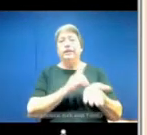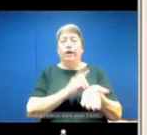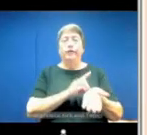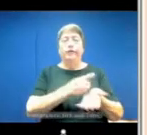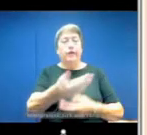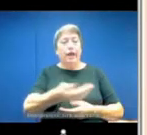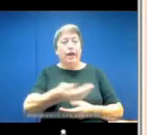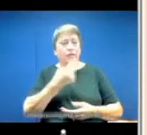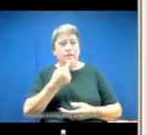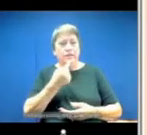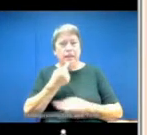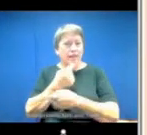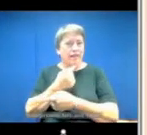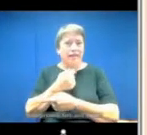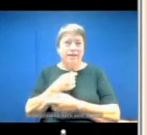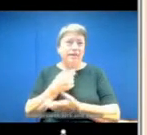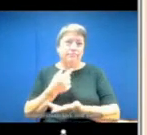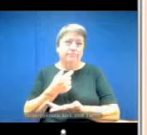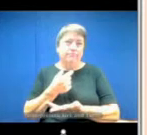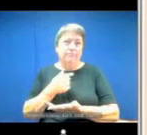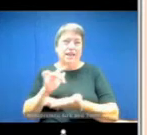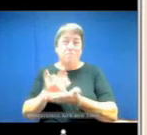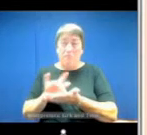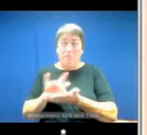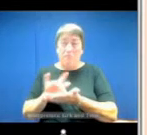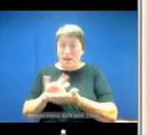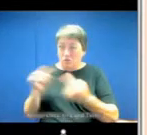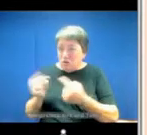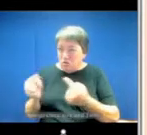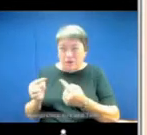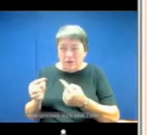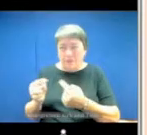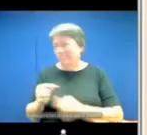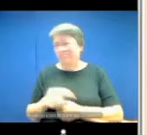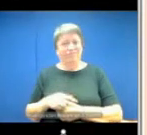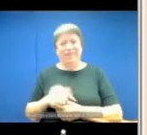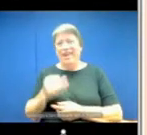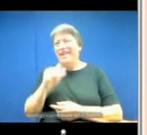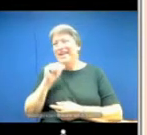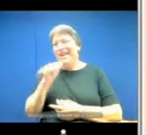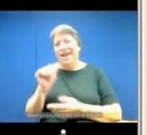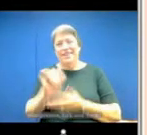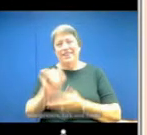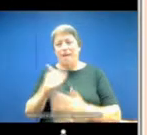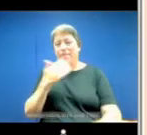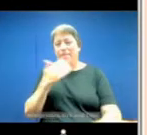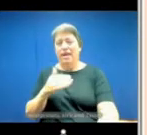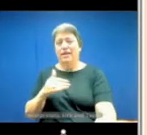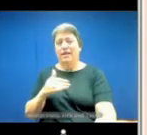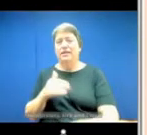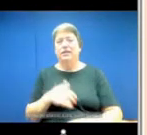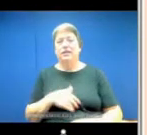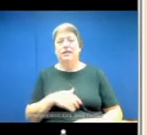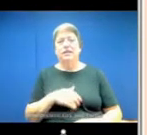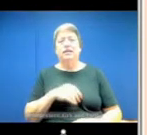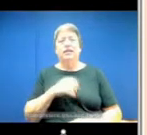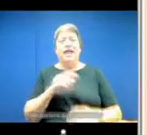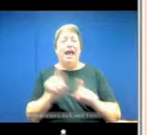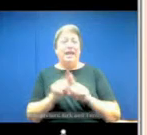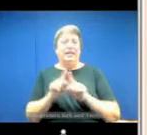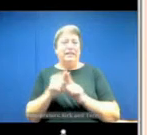plaintiff's medical injuries are not as bad as they are presented in the lawsuit.